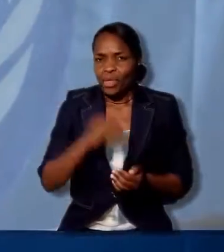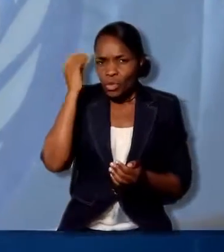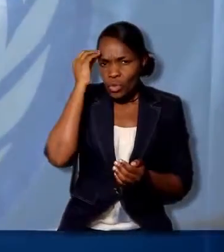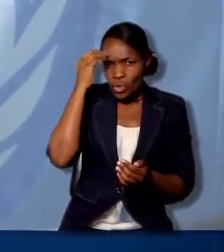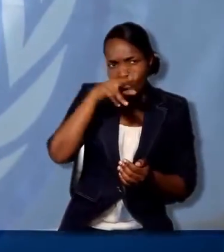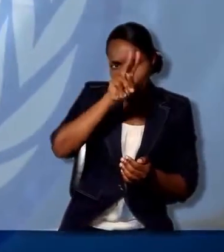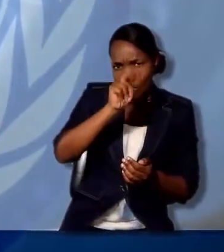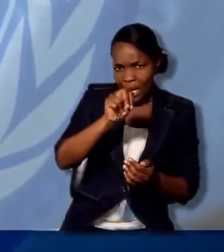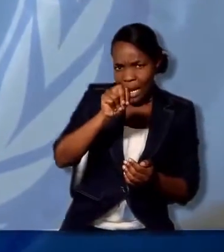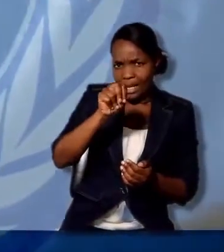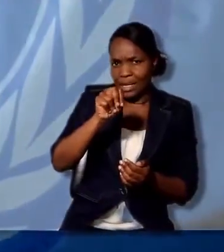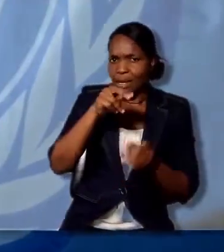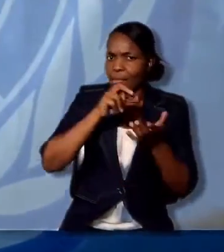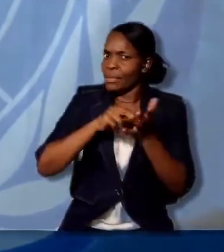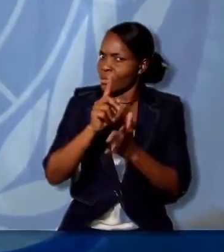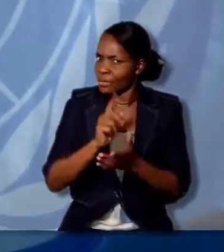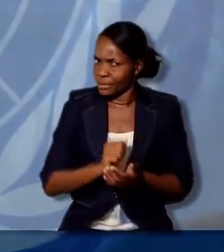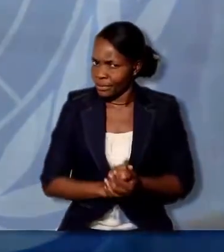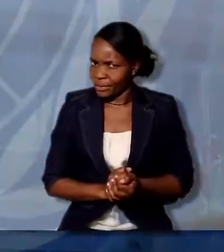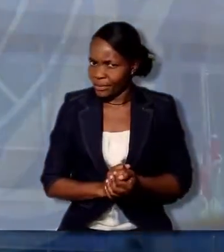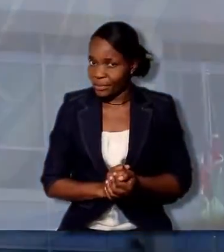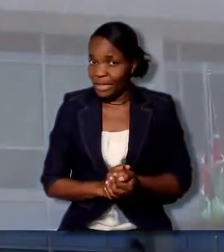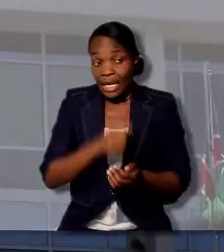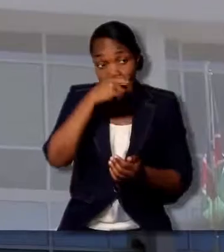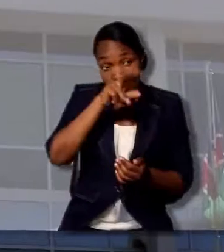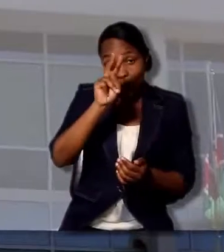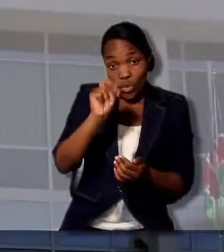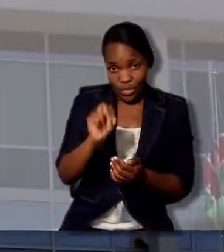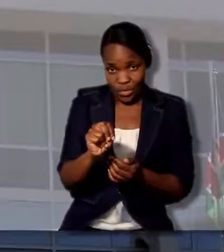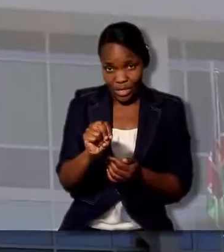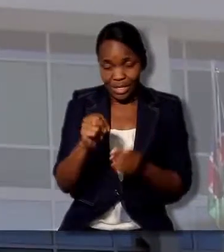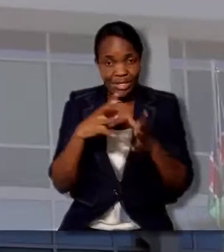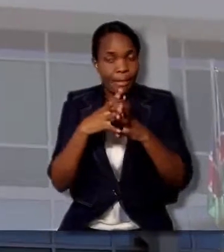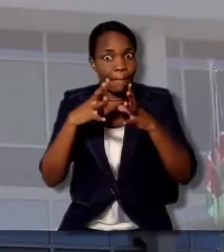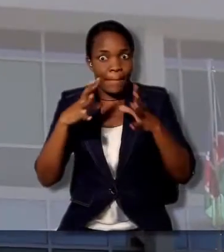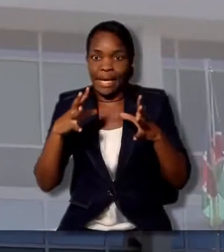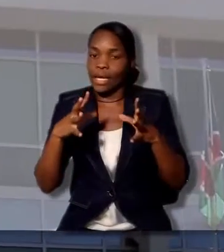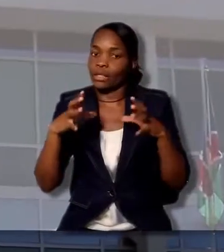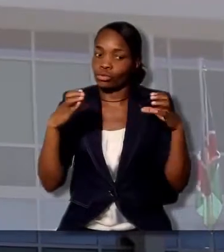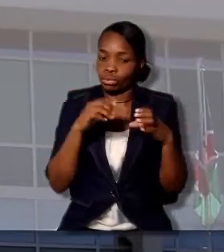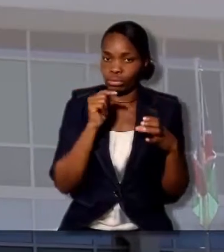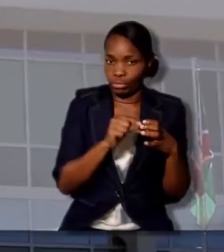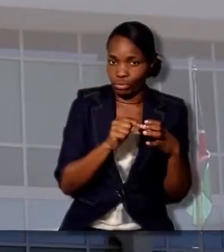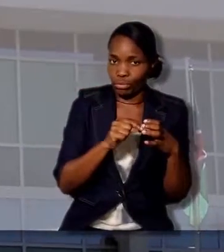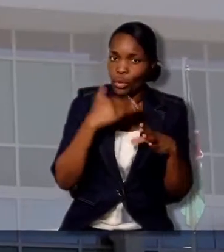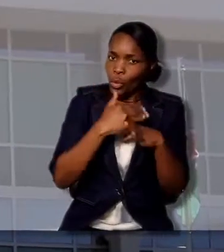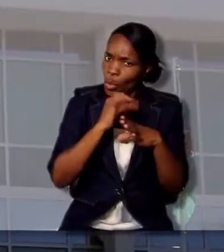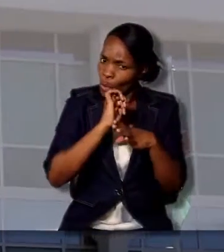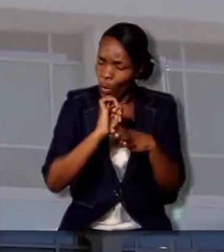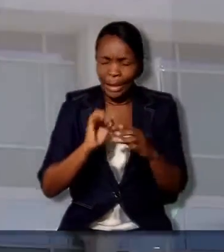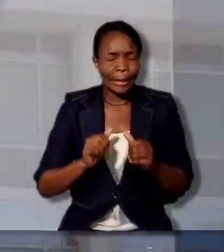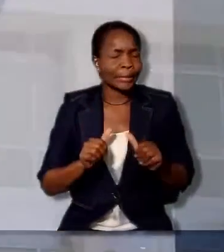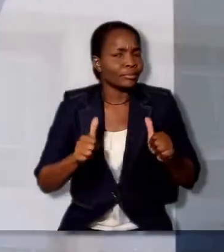know what the United Nations is? Well, the United Nations is a big machine and the system is well